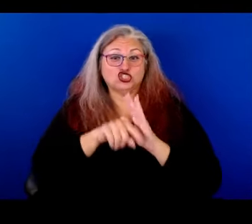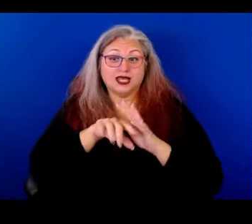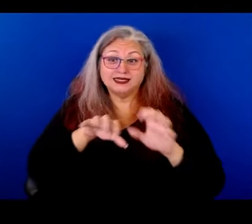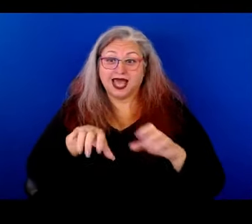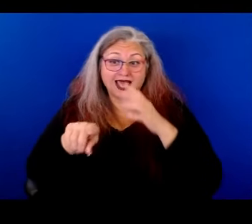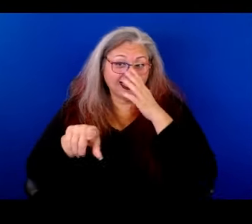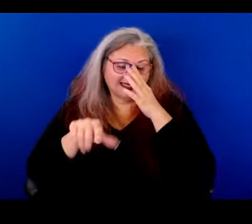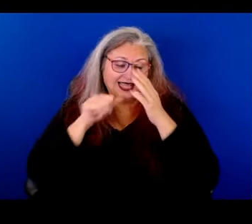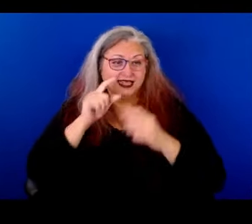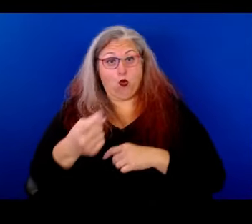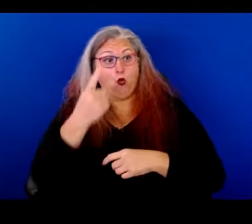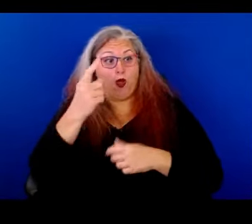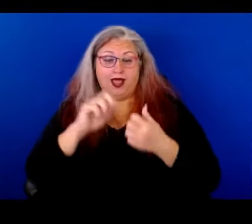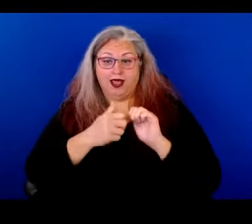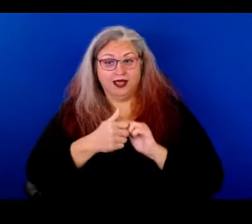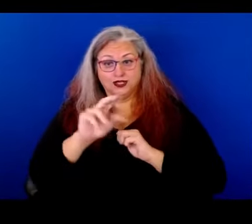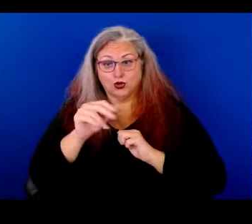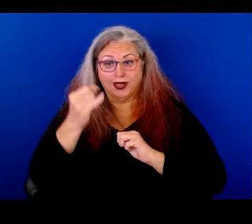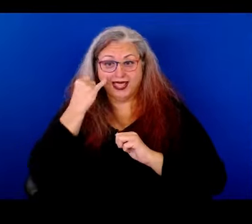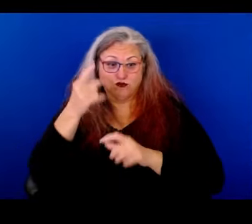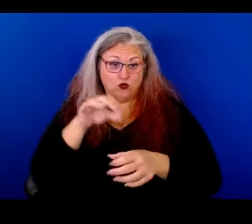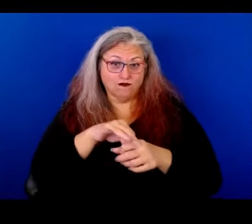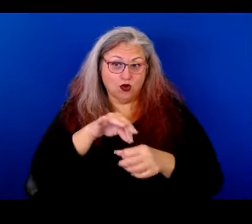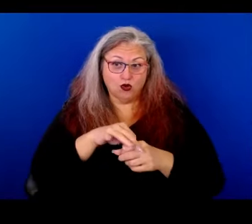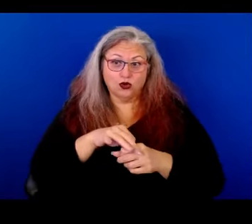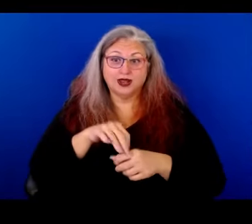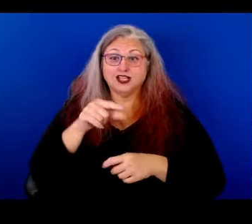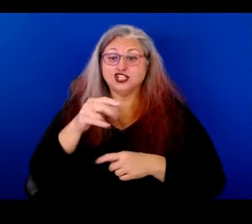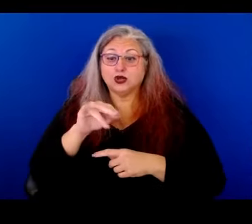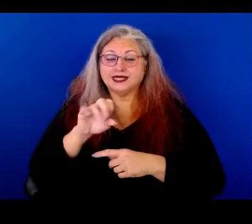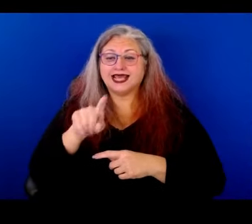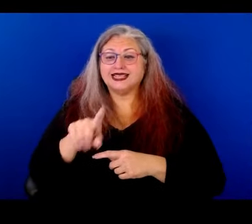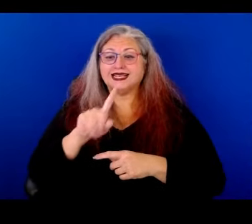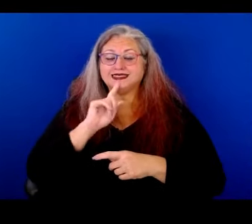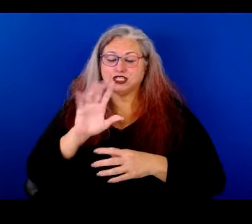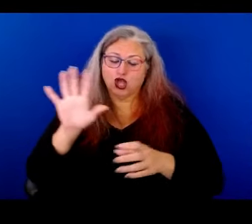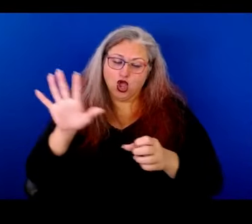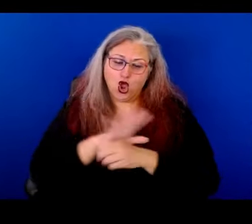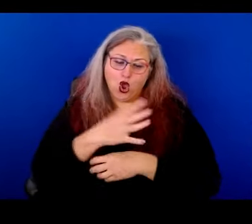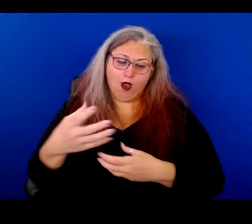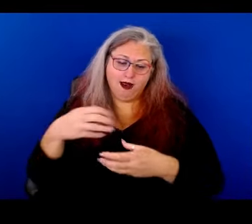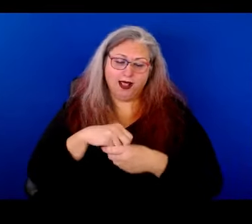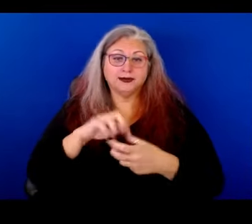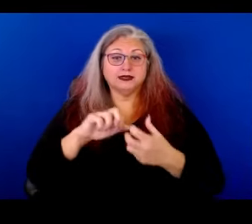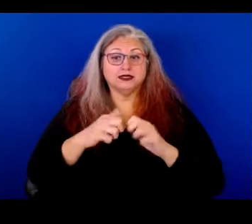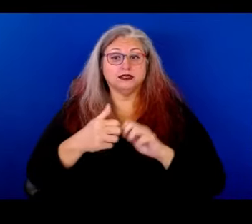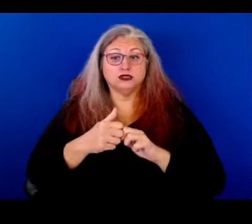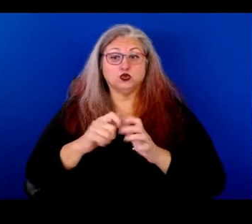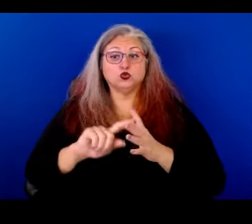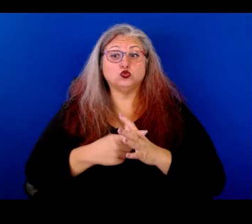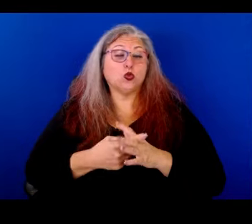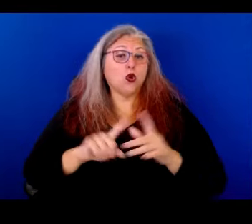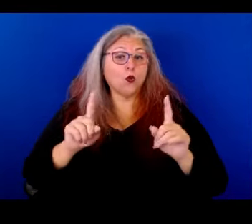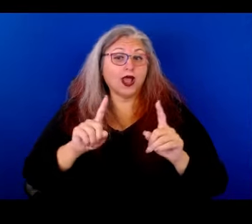is not a single issue when you're a voter. Genocide is an all-encompassing issue. And it starts